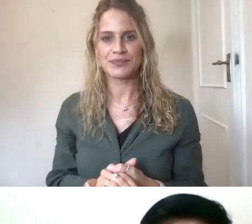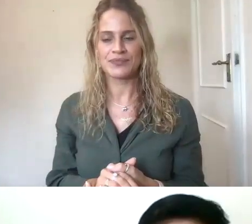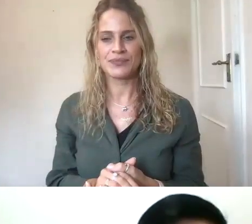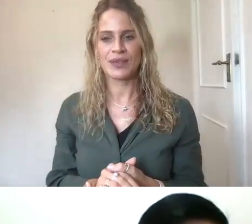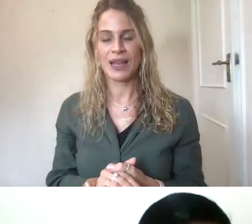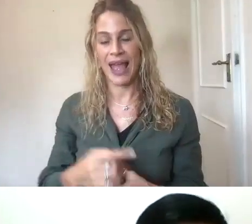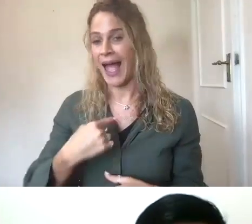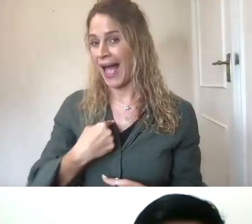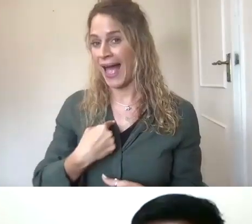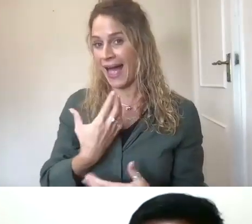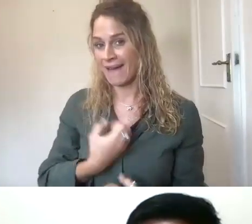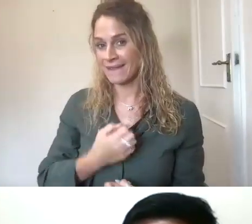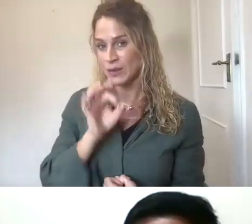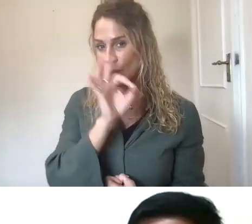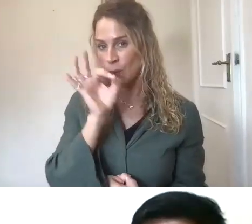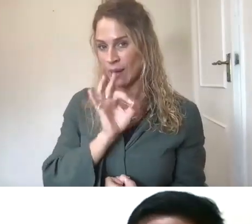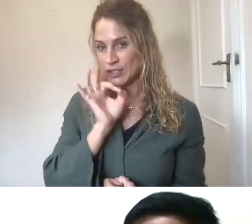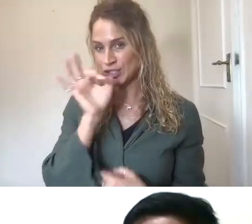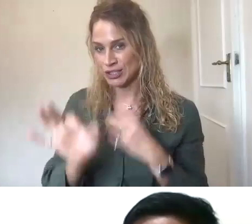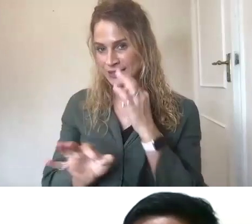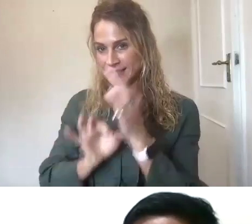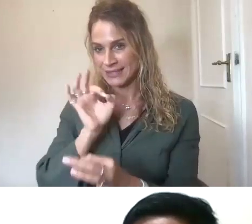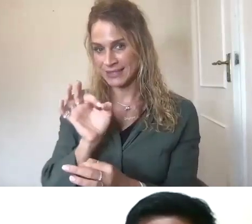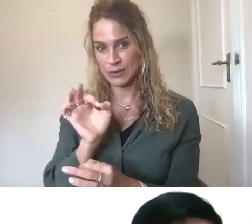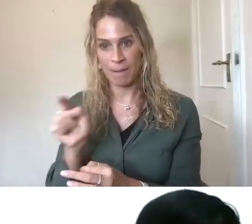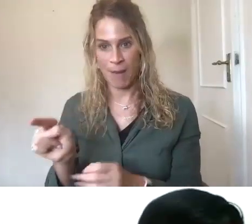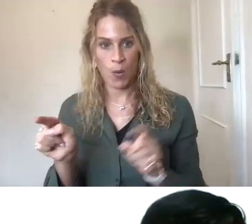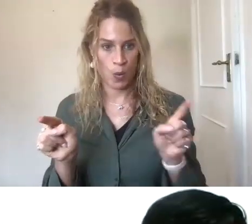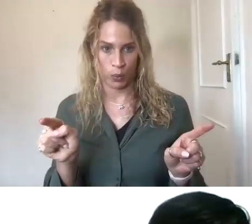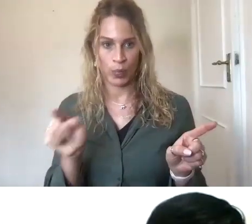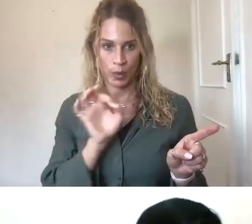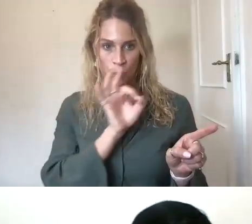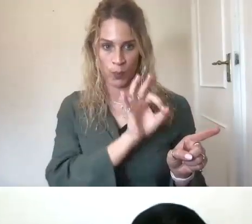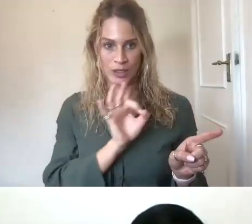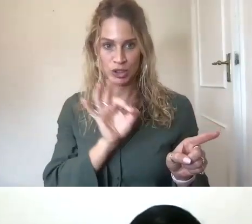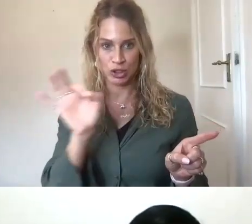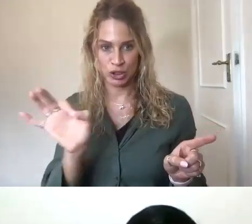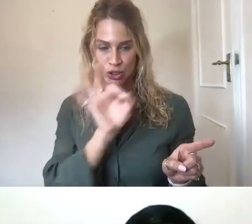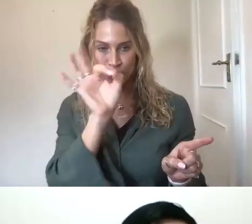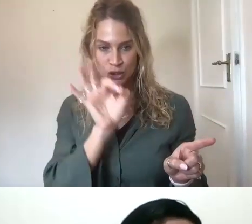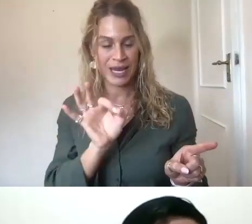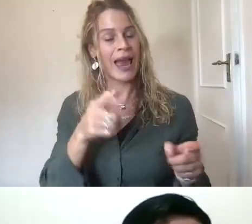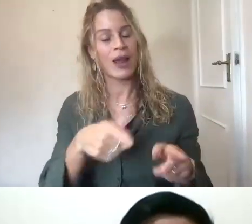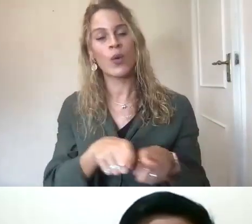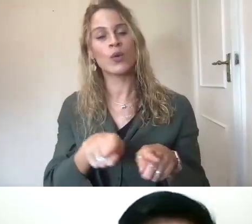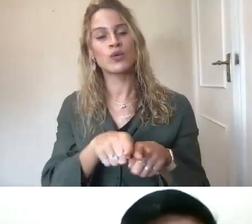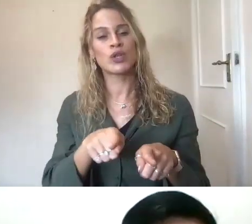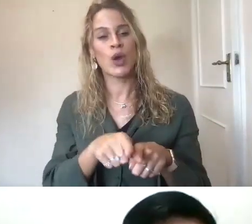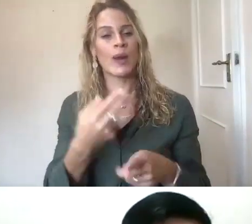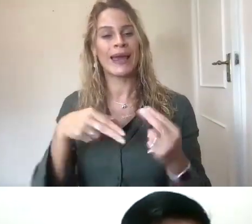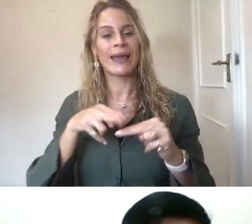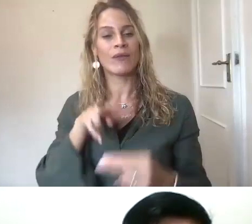I have some questions that I would like to ask both of you, but also I would encourage anybody watching